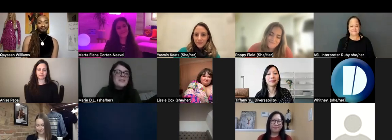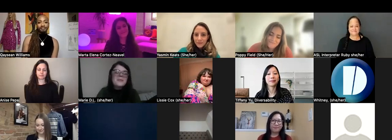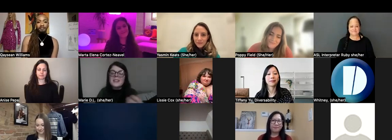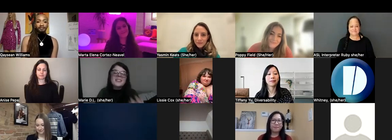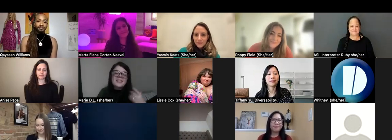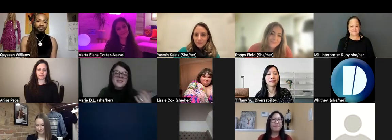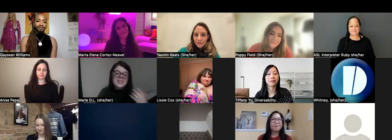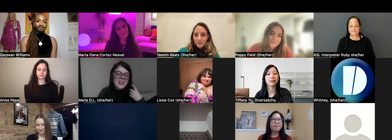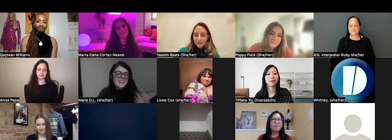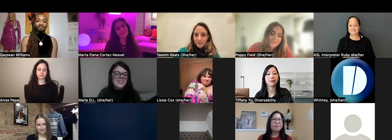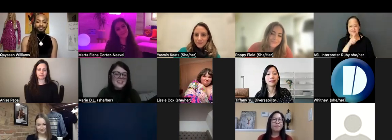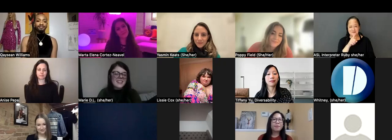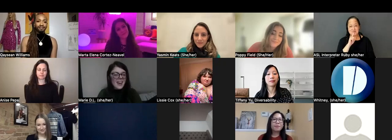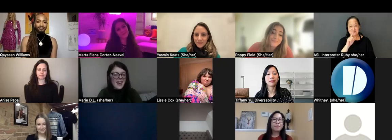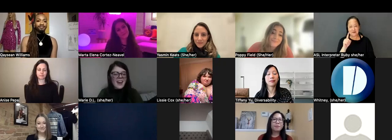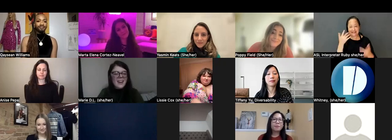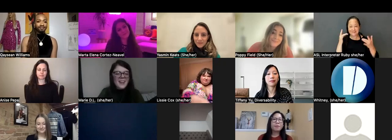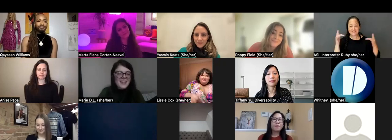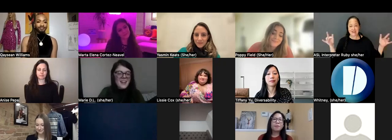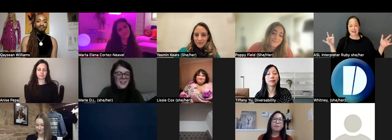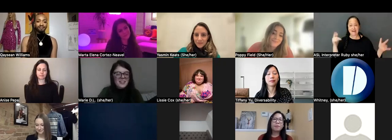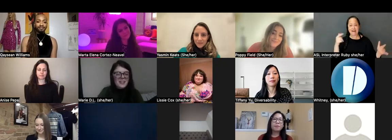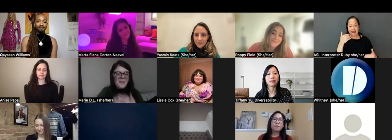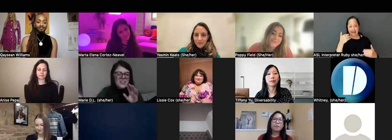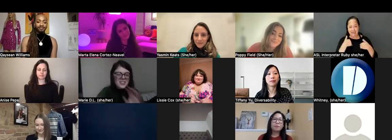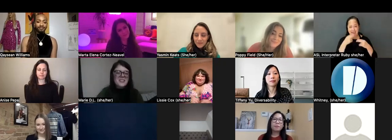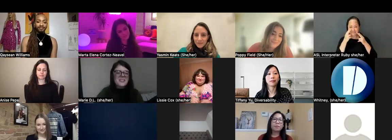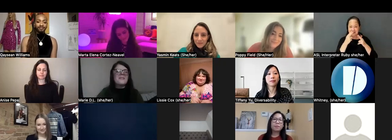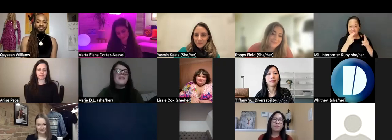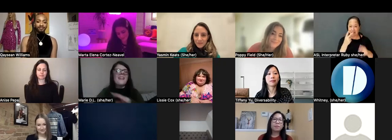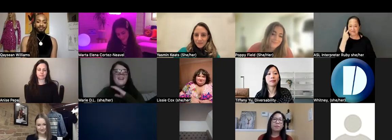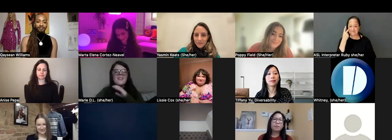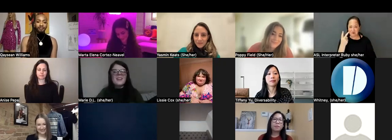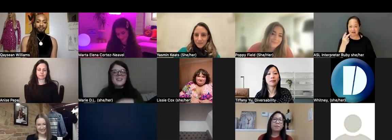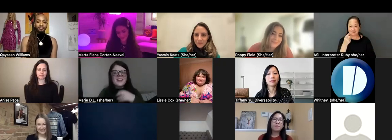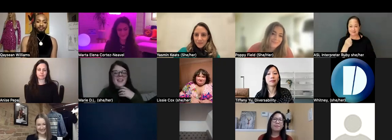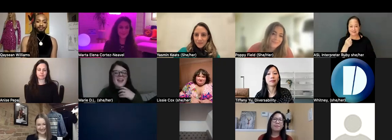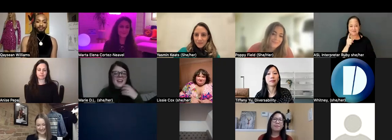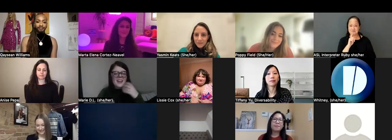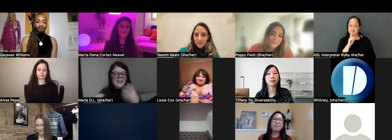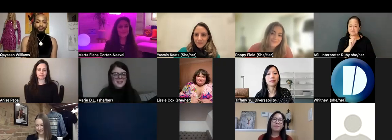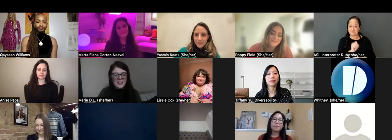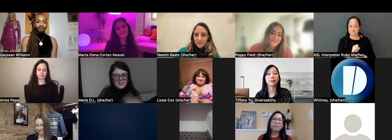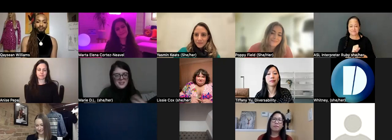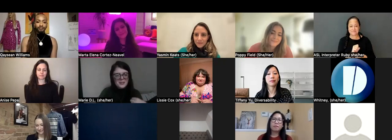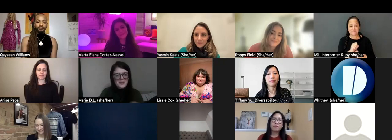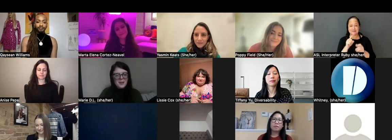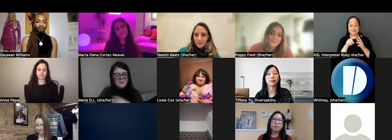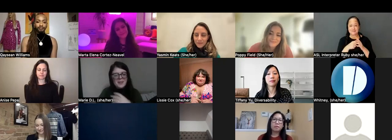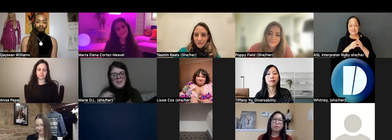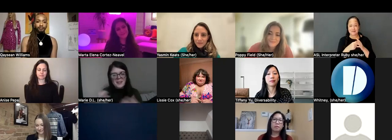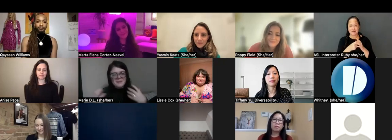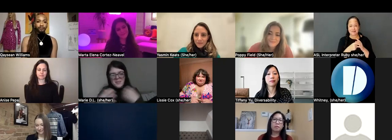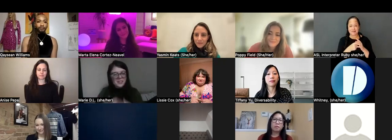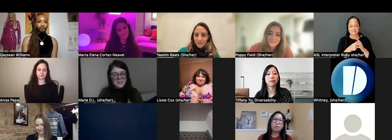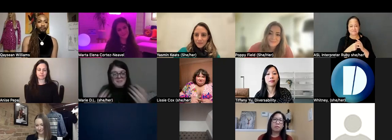You really do shine, Lissie. Like I've had the honor of watching you really like start to